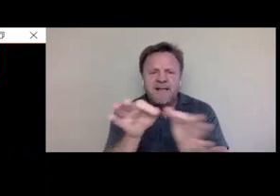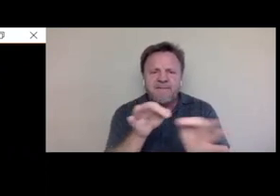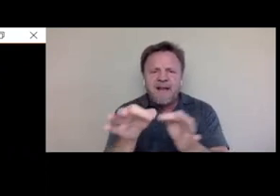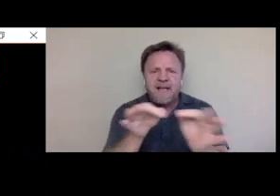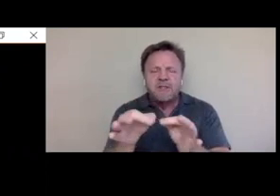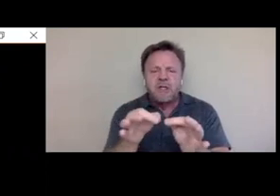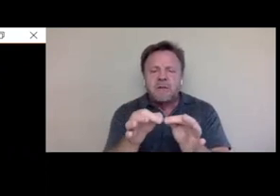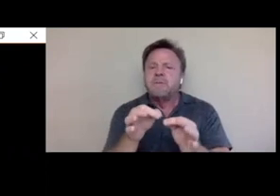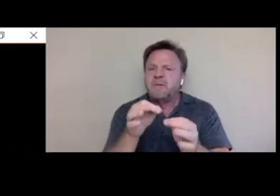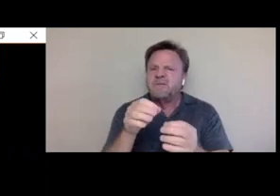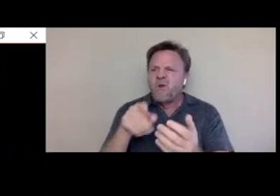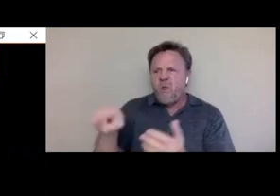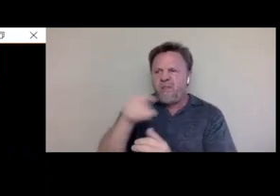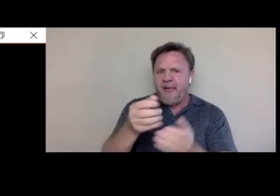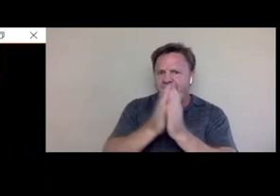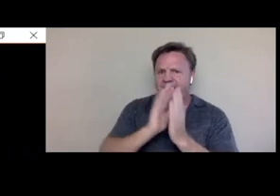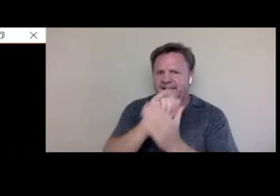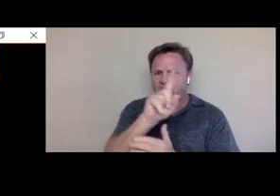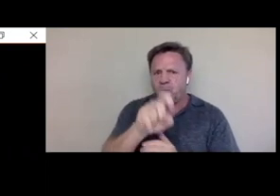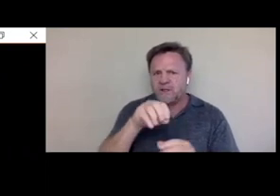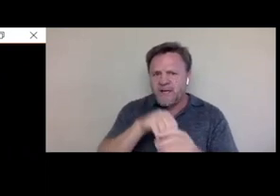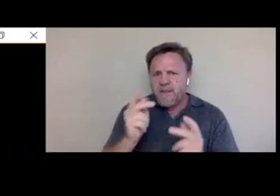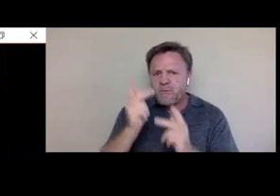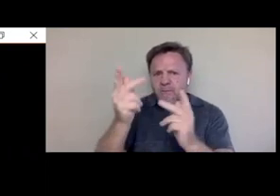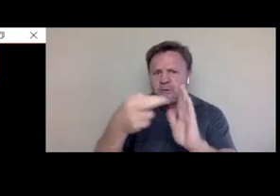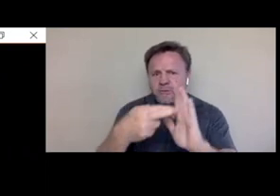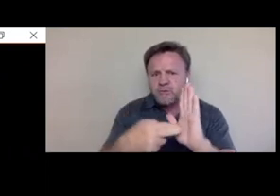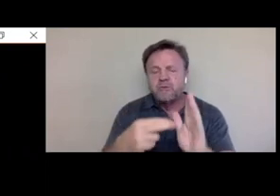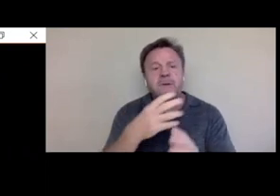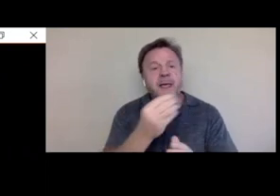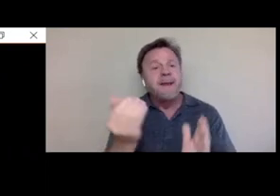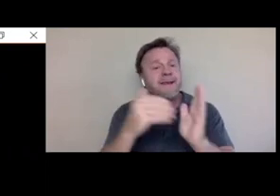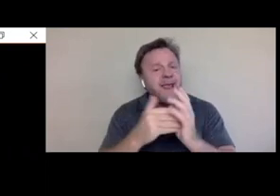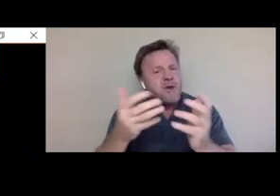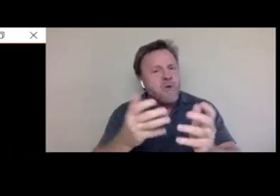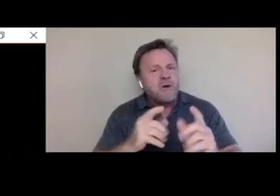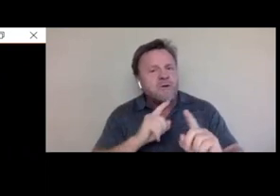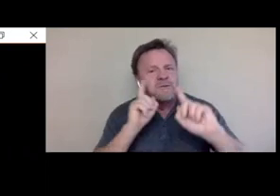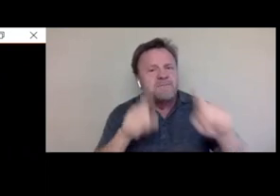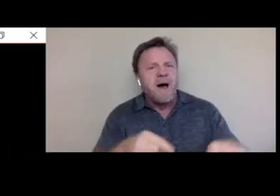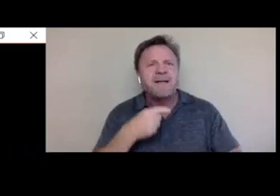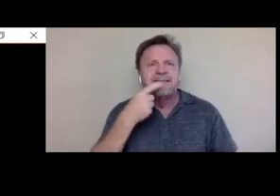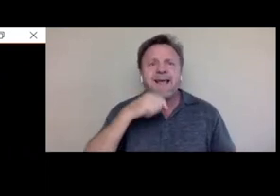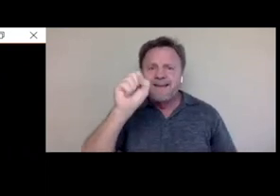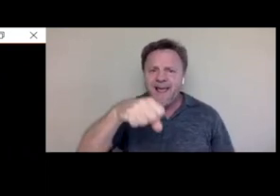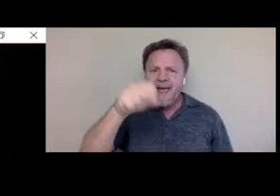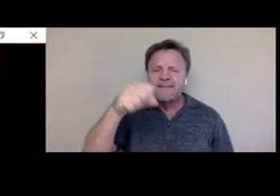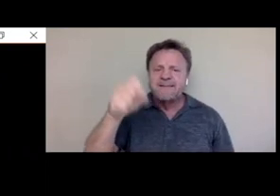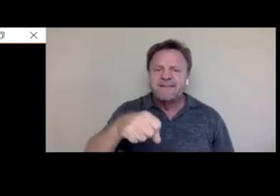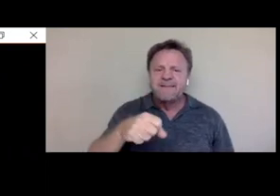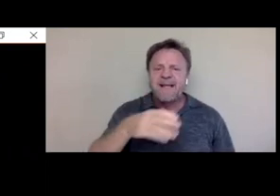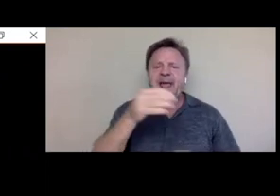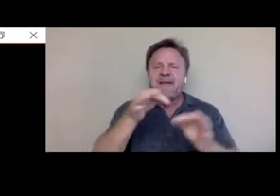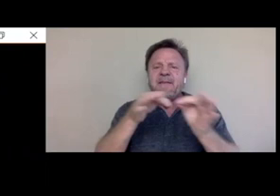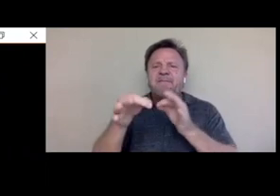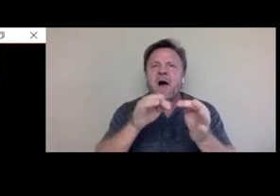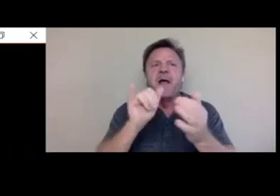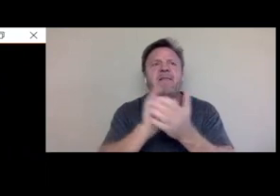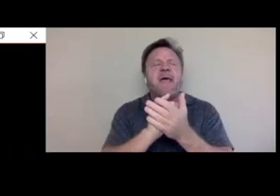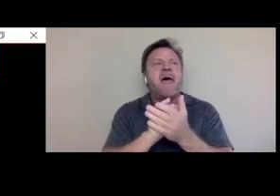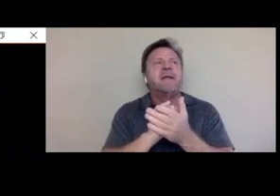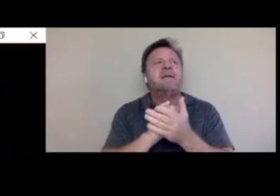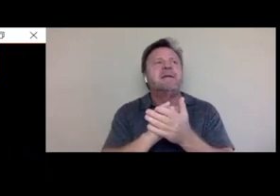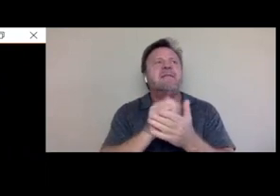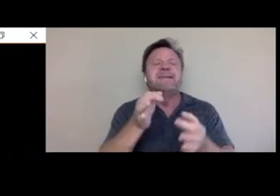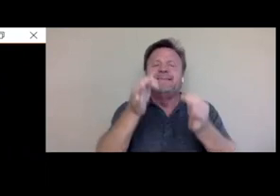they asked this question in the proposed rule. And again, you want to respond by saying yes, and define it in a way that it